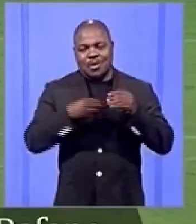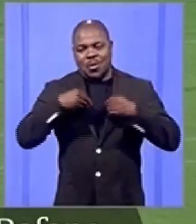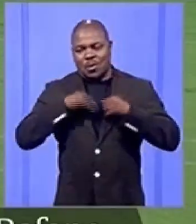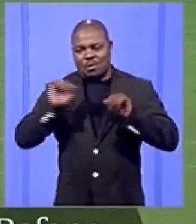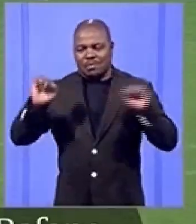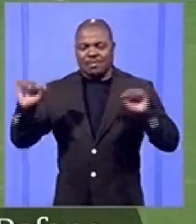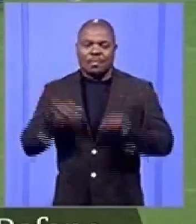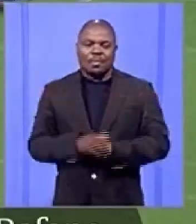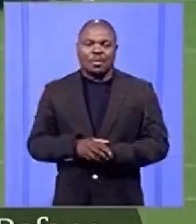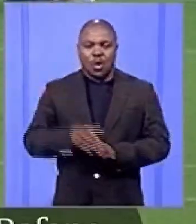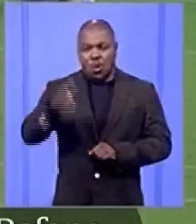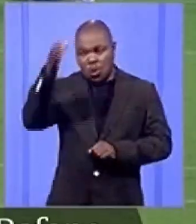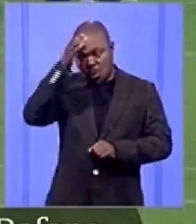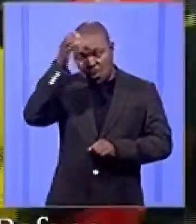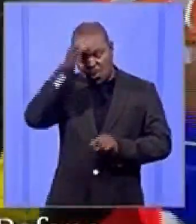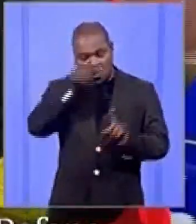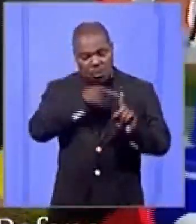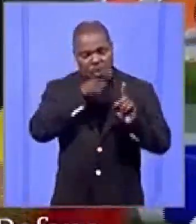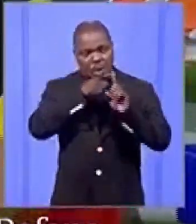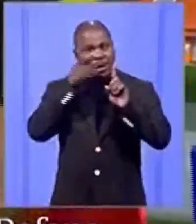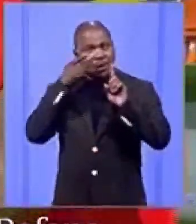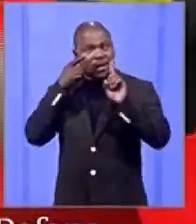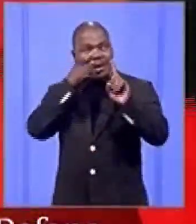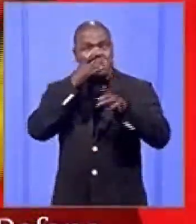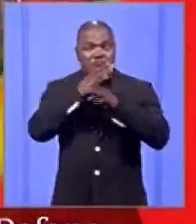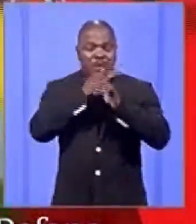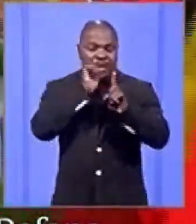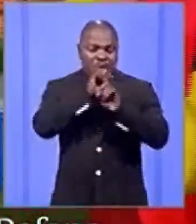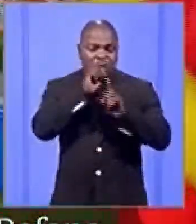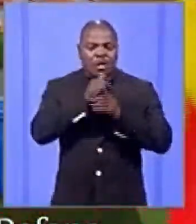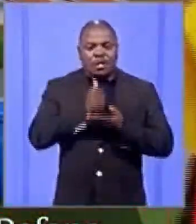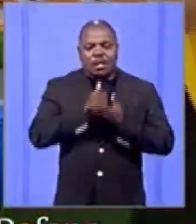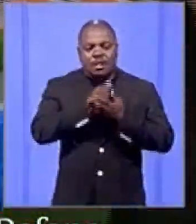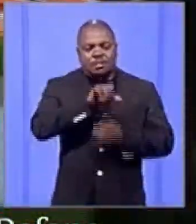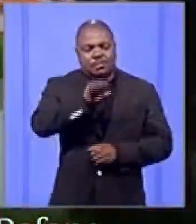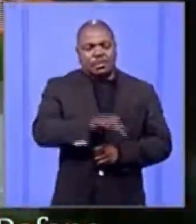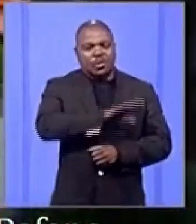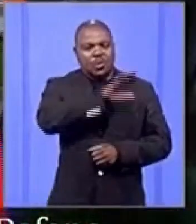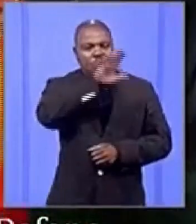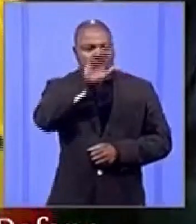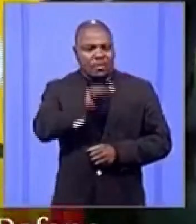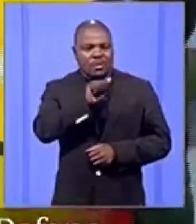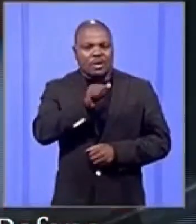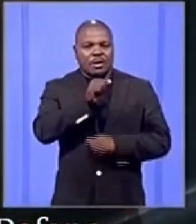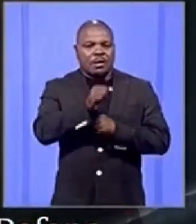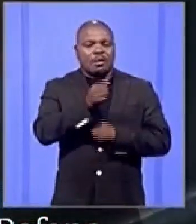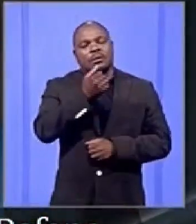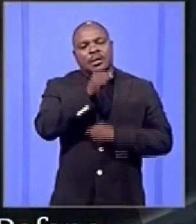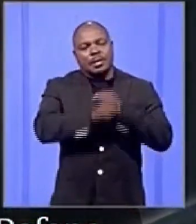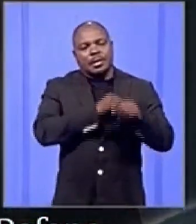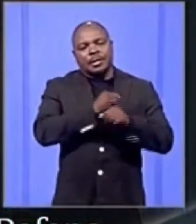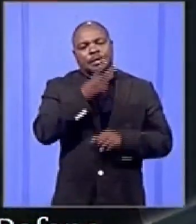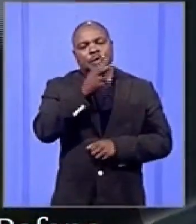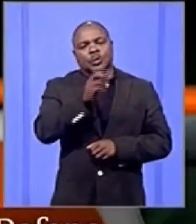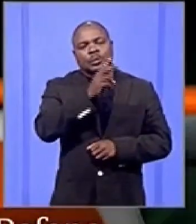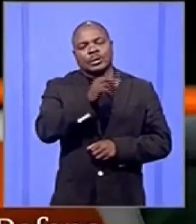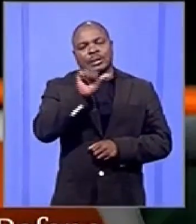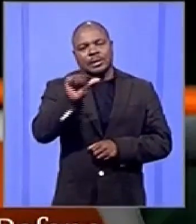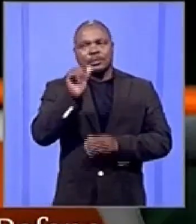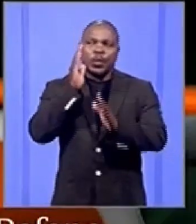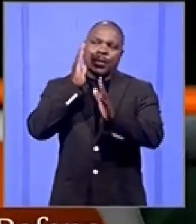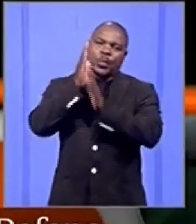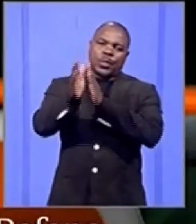o moholo wa mokwetlisi Bruce e ne le ho thusa Afrika Borwa ho fetela dipapading tsa mohope lefatshe wa FIFA ka 2026. Me,